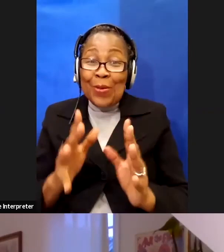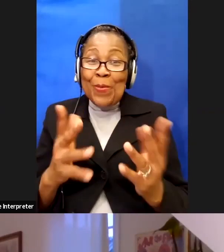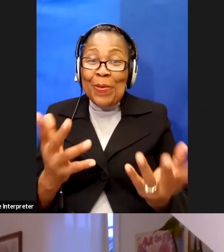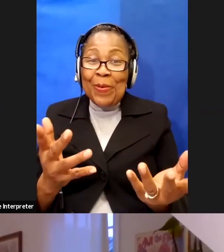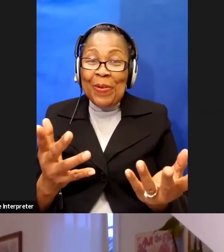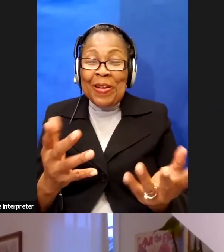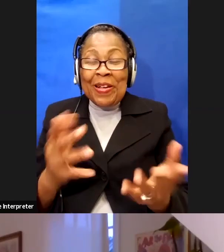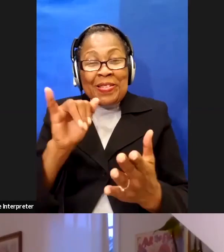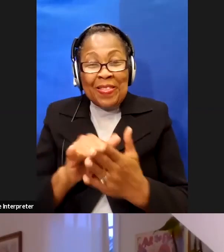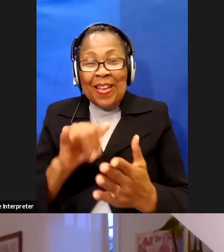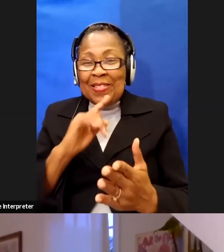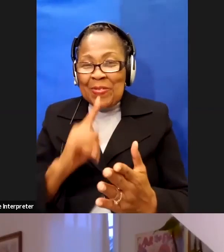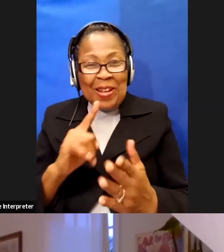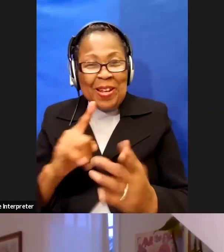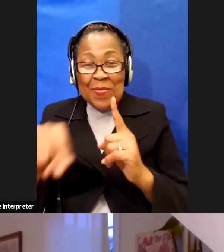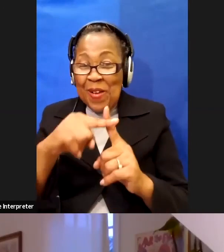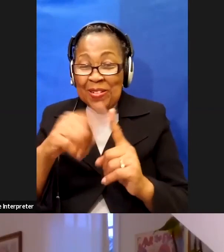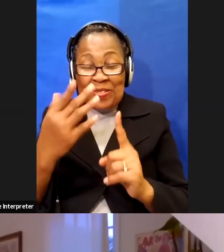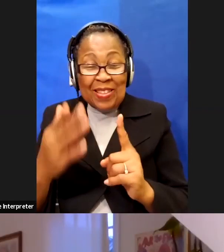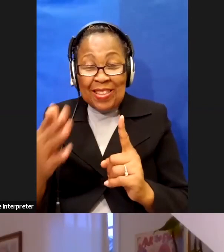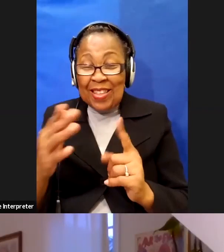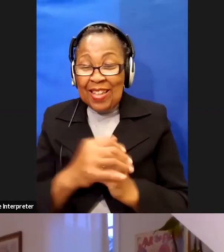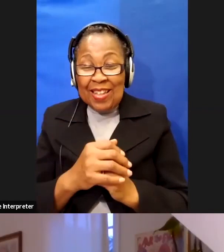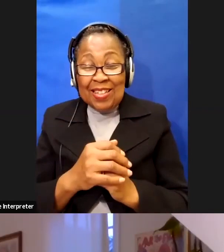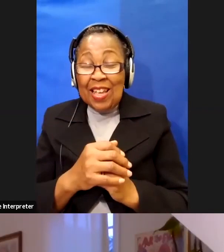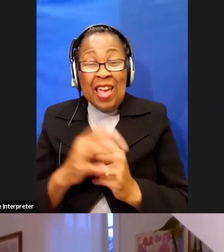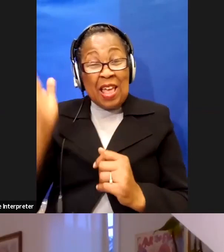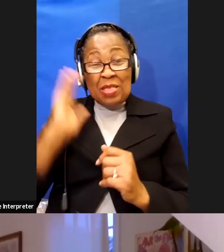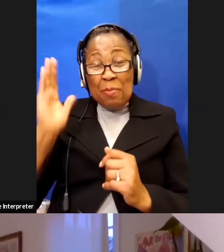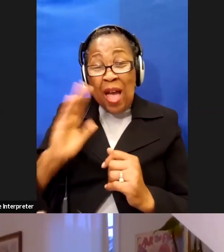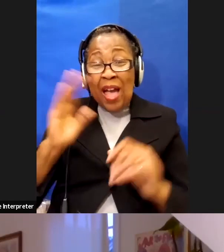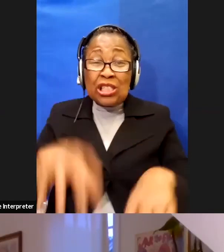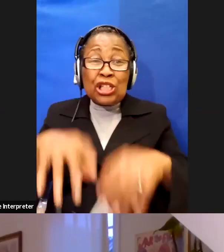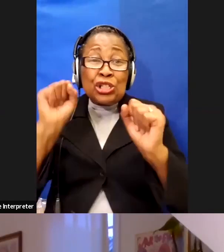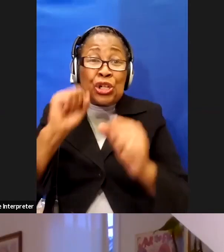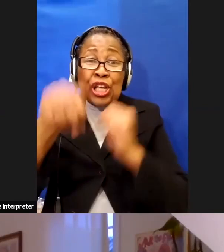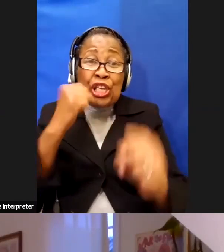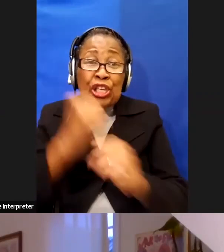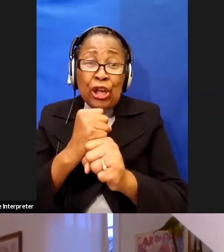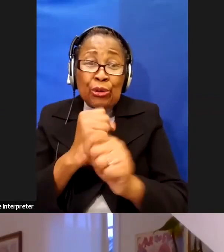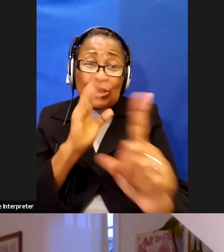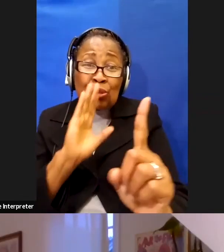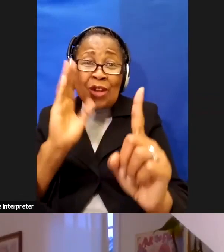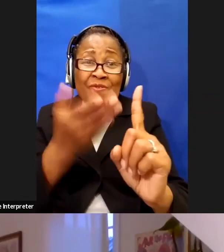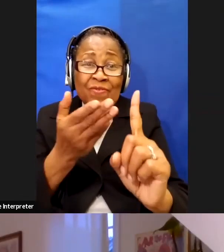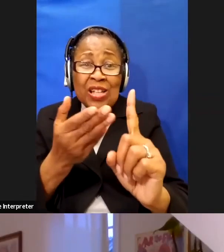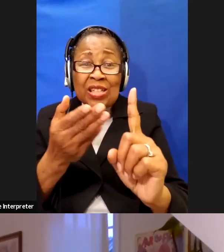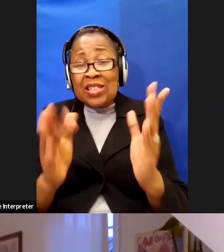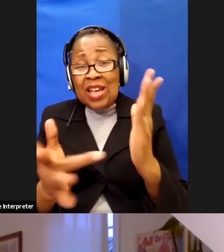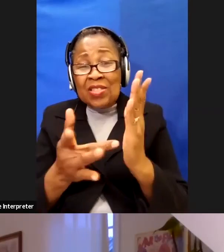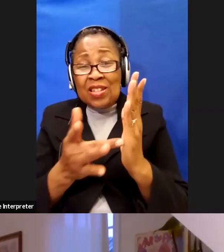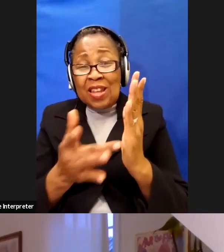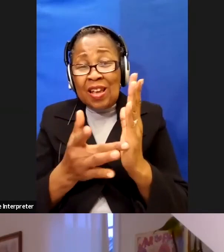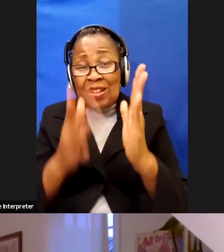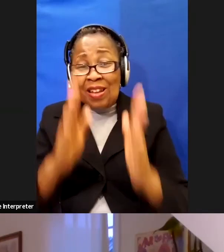positive sign. Usually in the past, it's taken years for us to convince the technologists to increase the levels of accessibility,